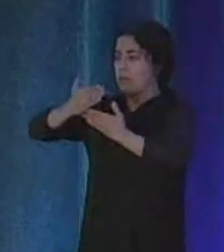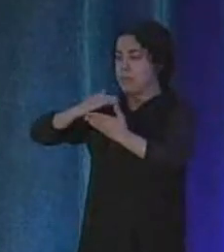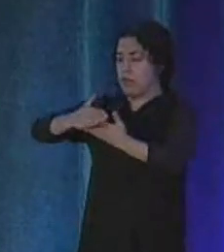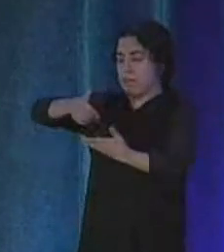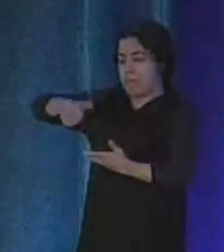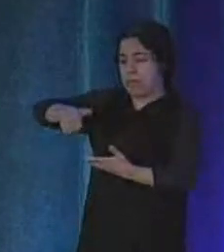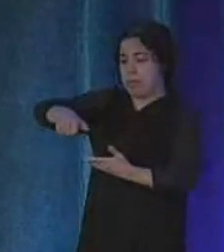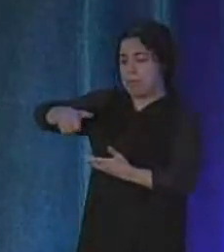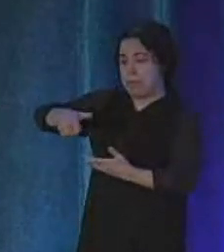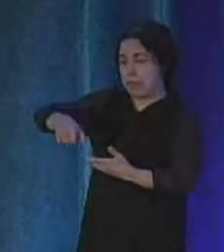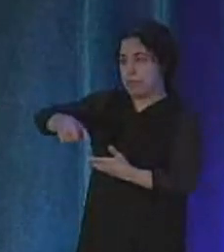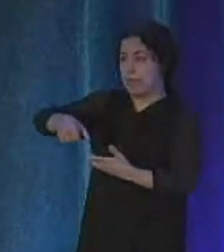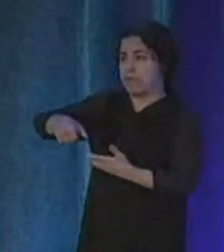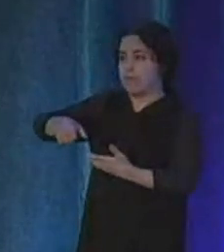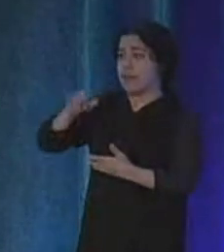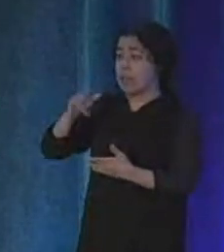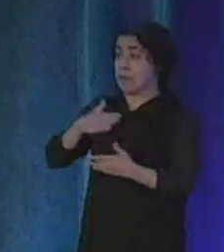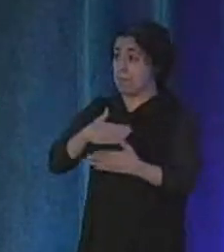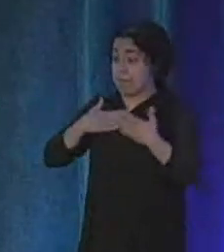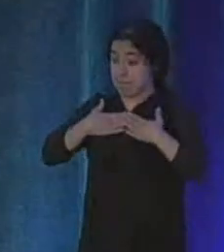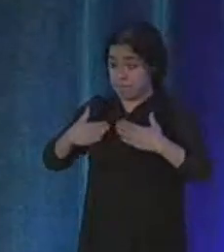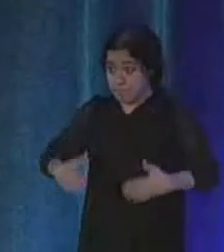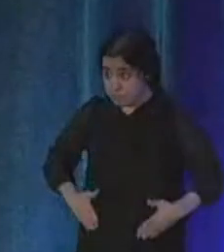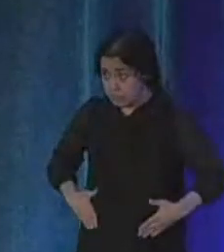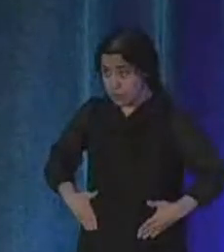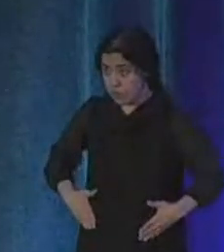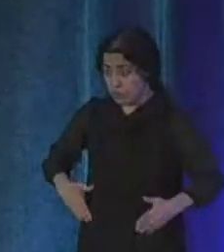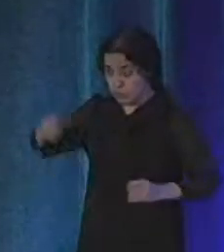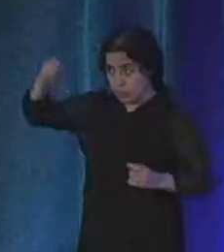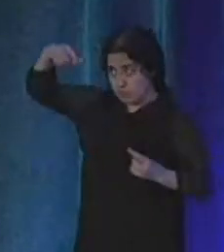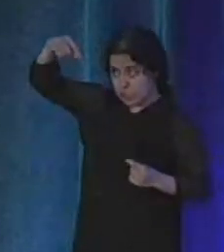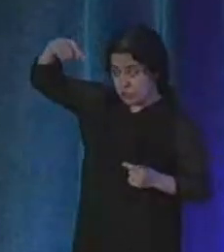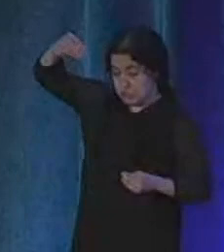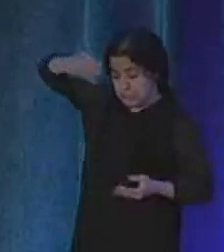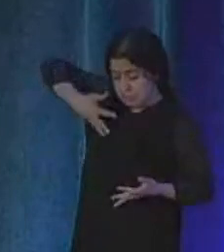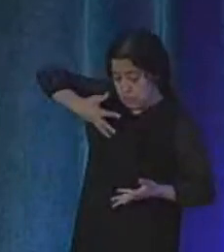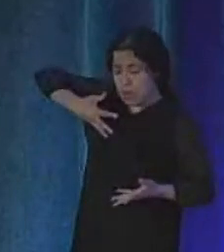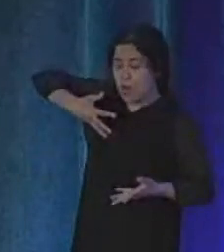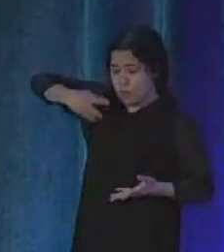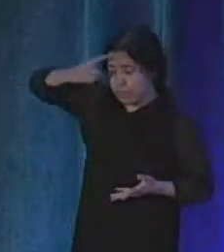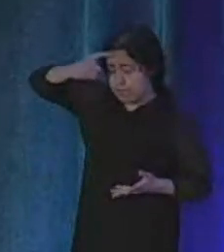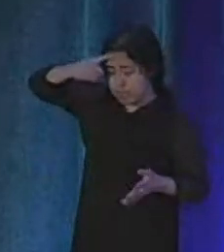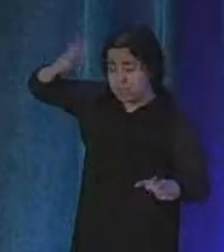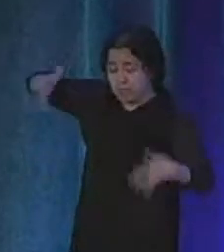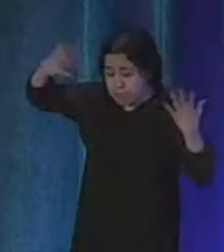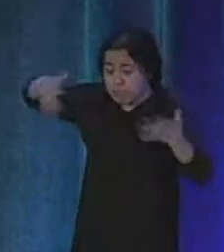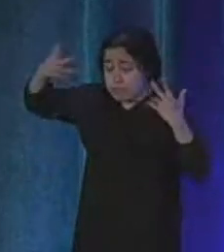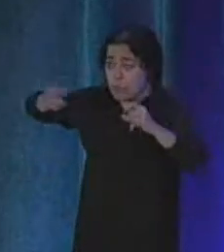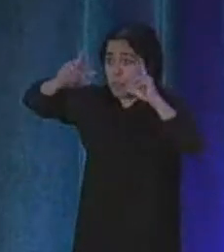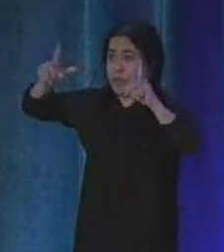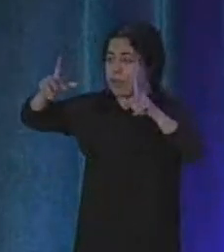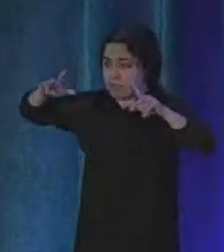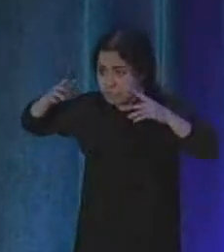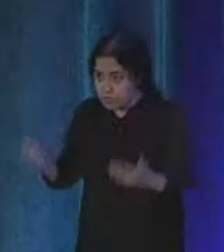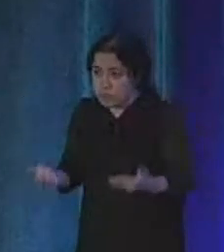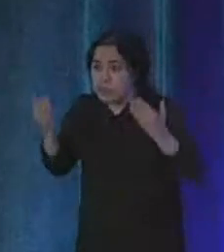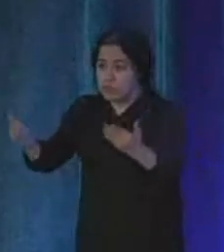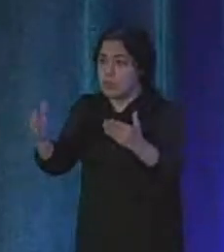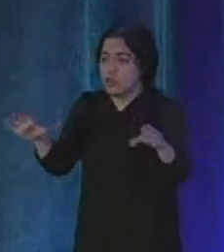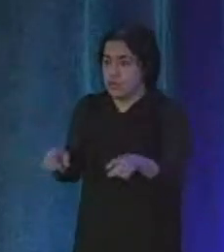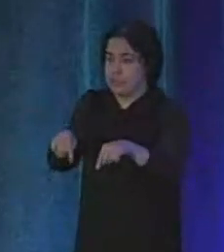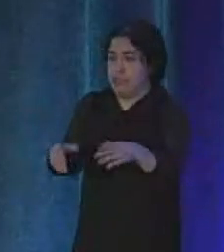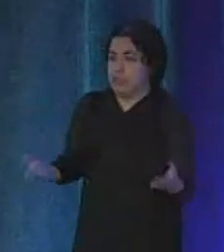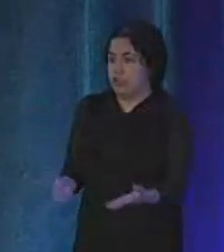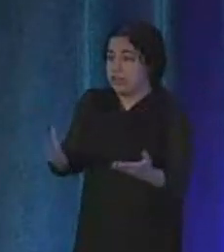my physical trigger to tell my mind, hey, it's go time. Let's wake up. Let's do the thing that we're looking forward to doing here, just